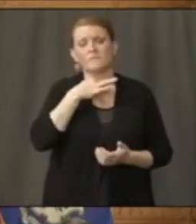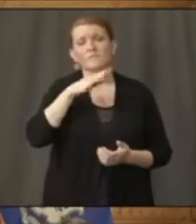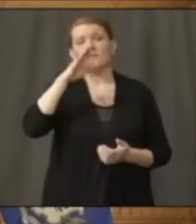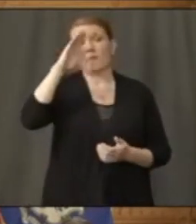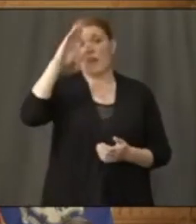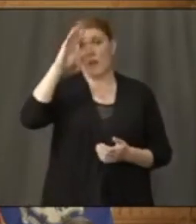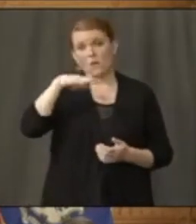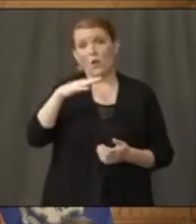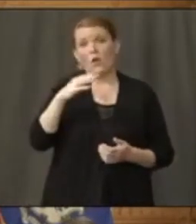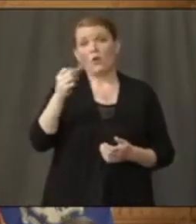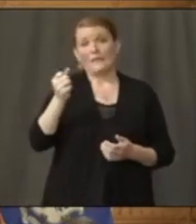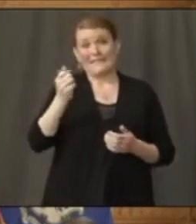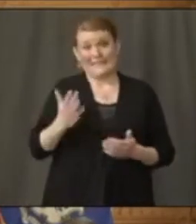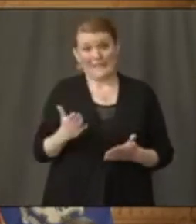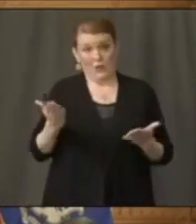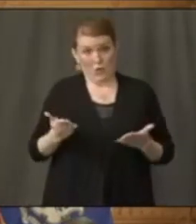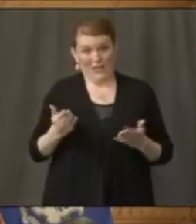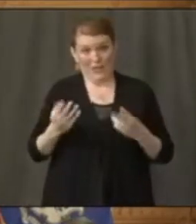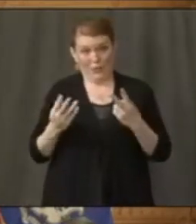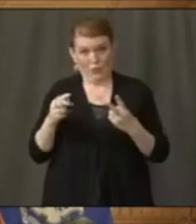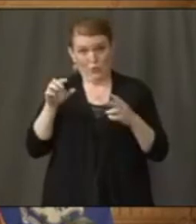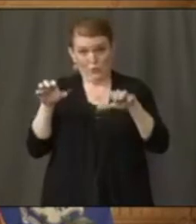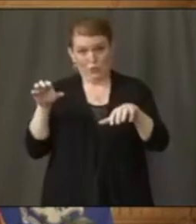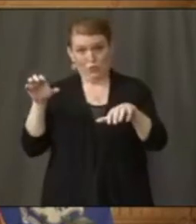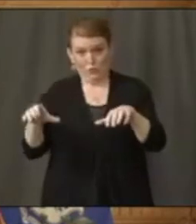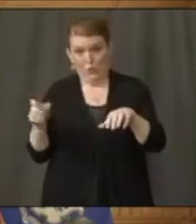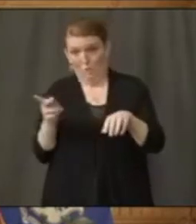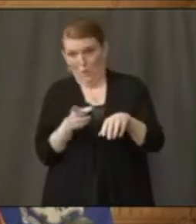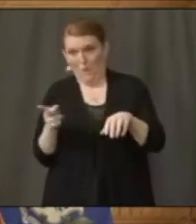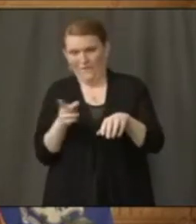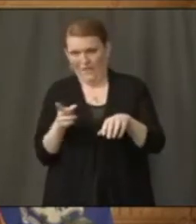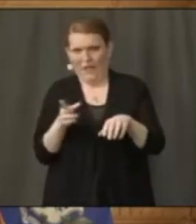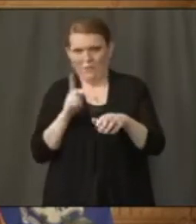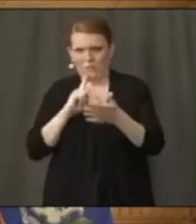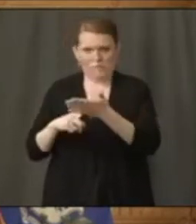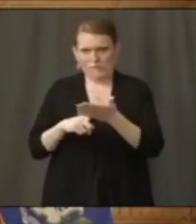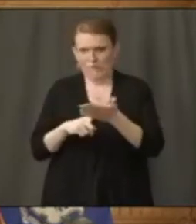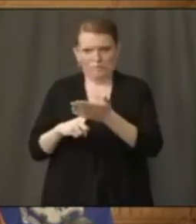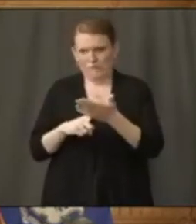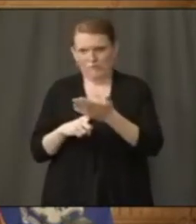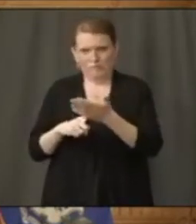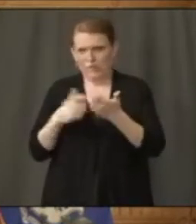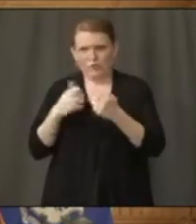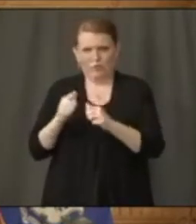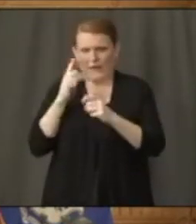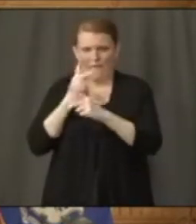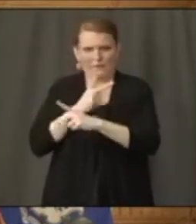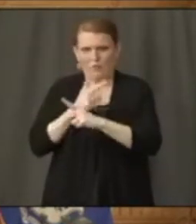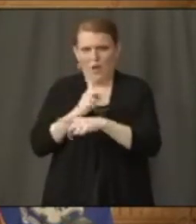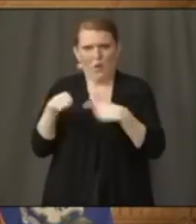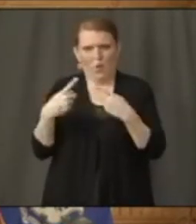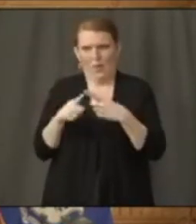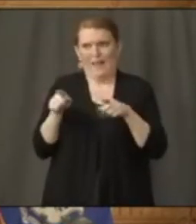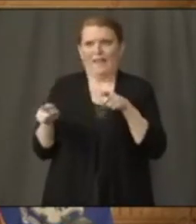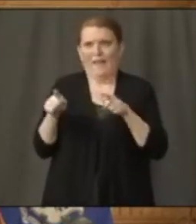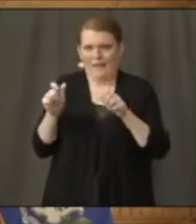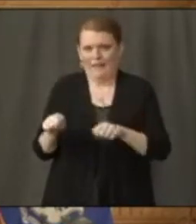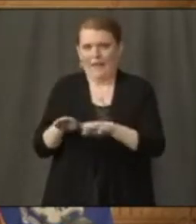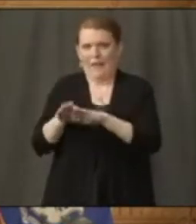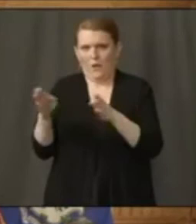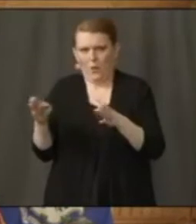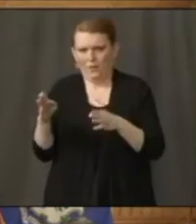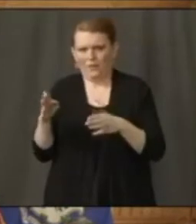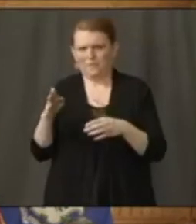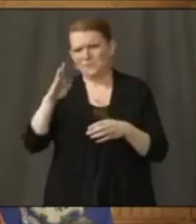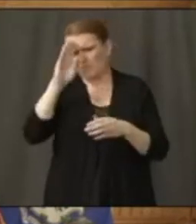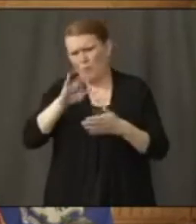timing. Nobody is talking about jumping the May 20th deadline. But what is